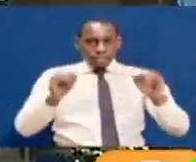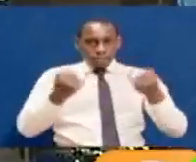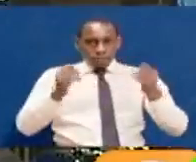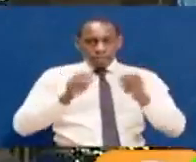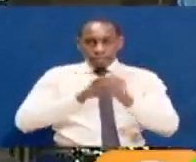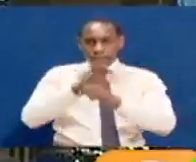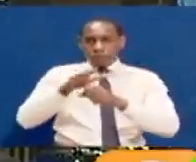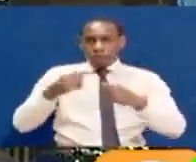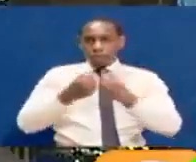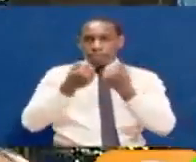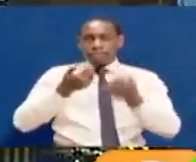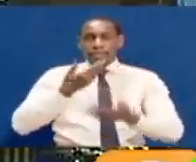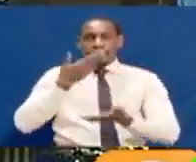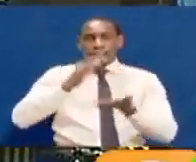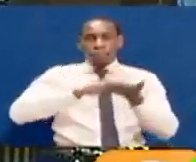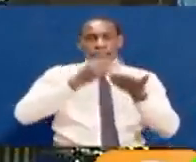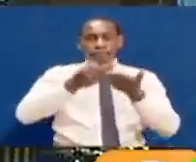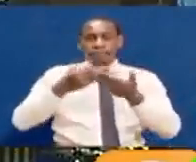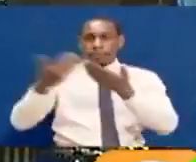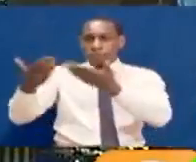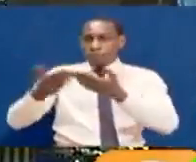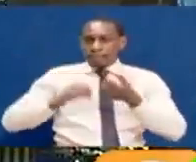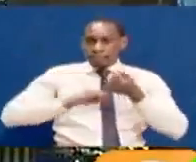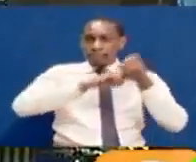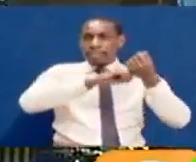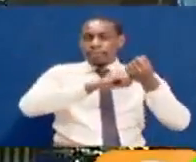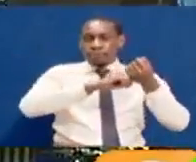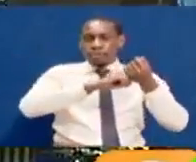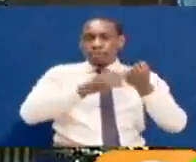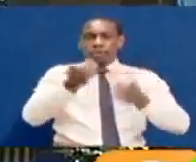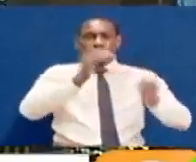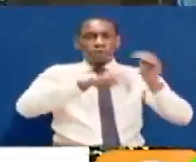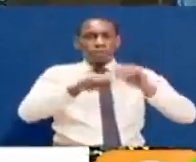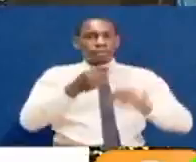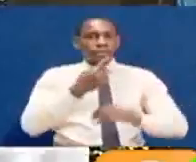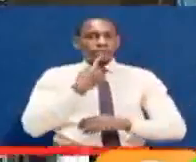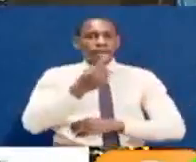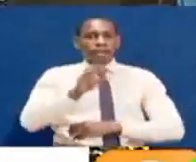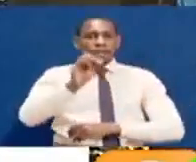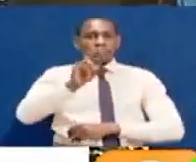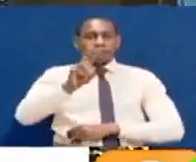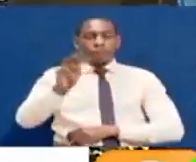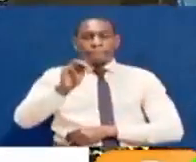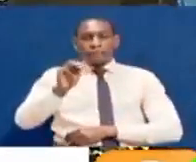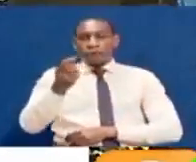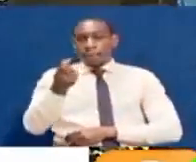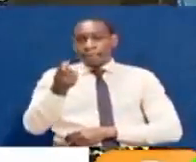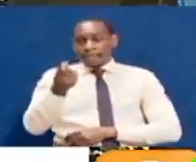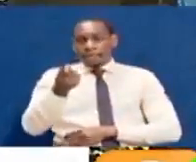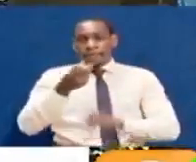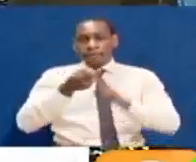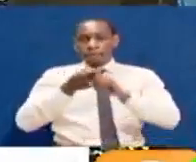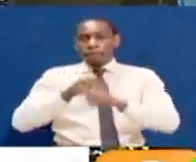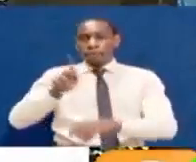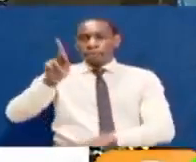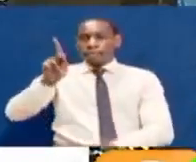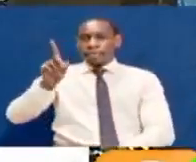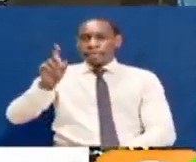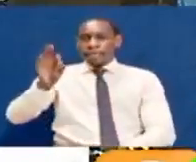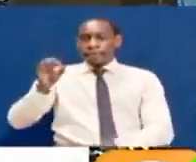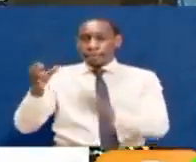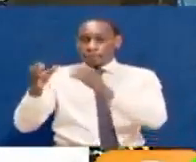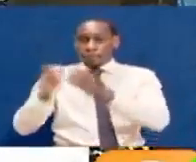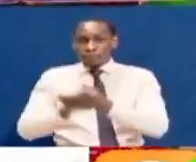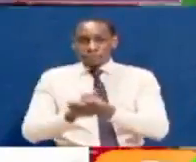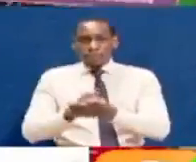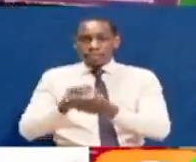Well, the COVID-19 Emergency Response Fund received a boost with a contribution of 102 million Kenya shillings from the Kenya Defence